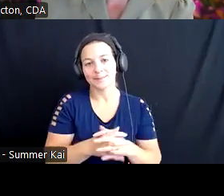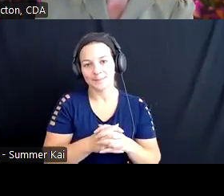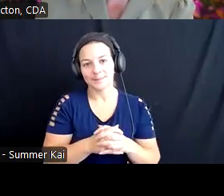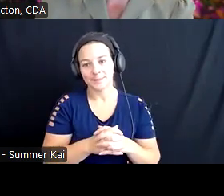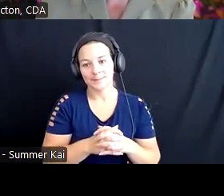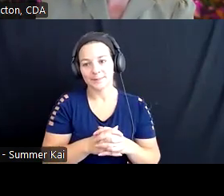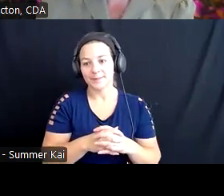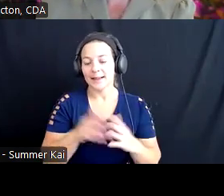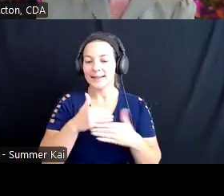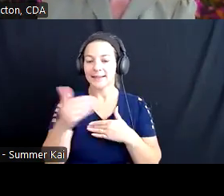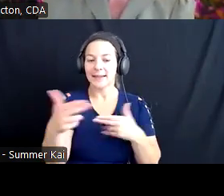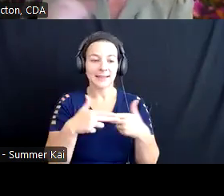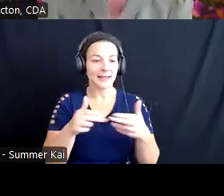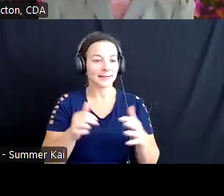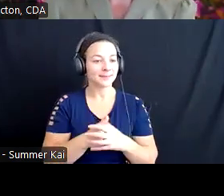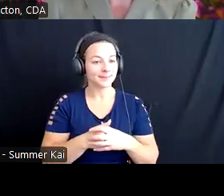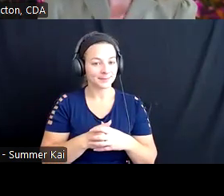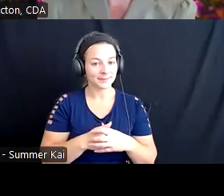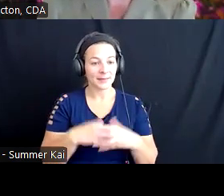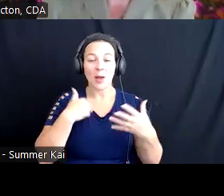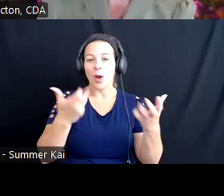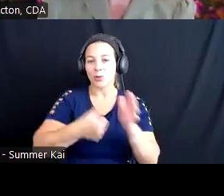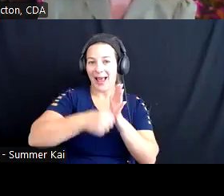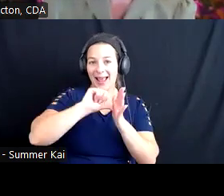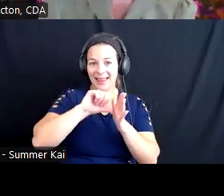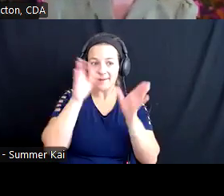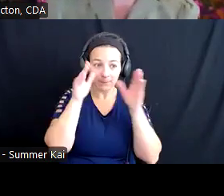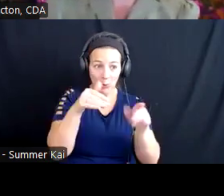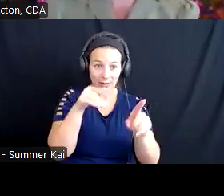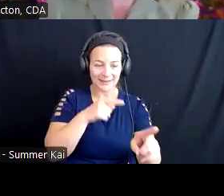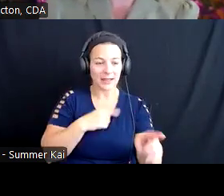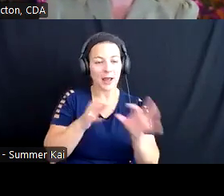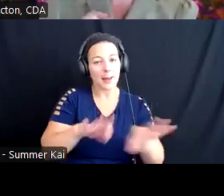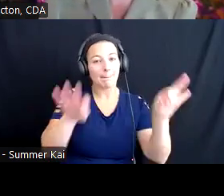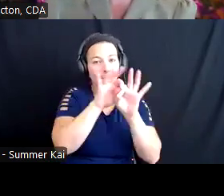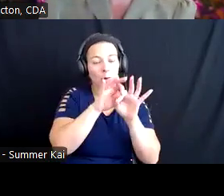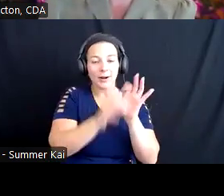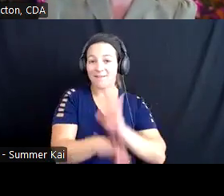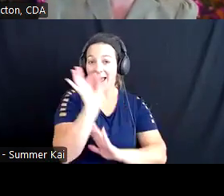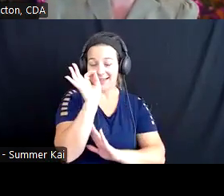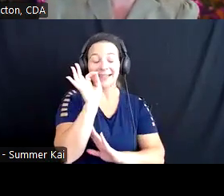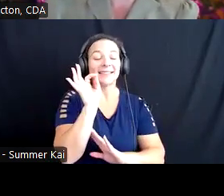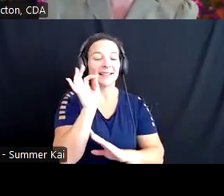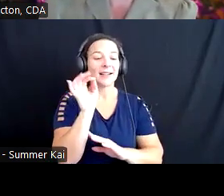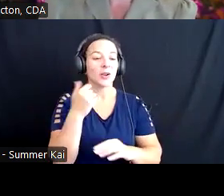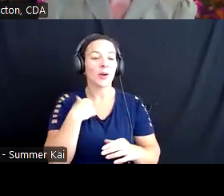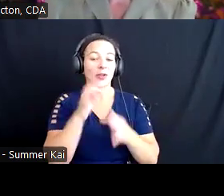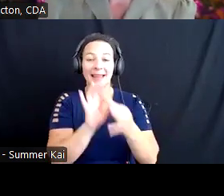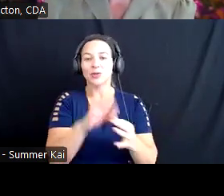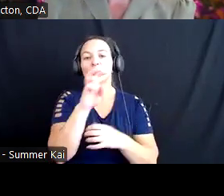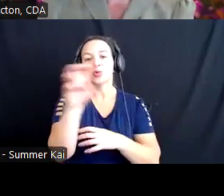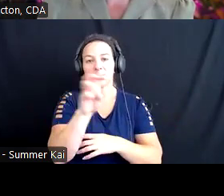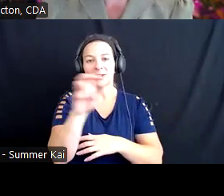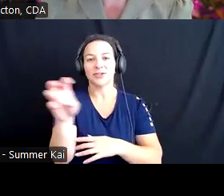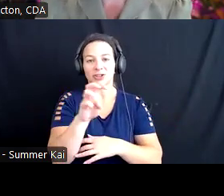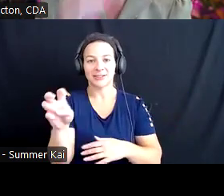And I'll go to the next slide. So I wanted to highlight and focus some key findings that we found around transportation. So in